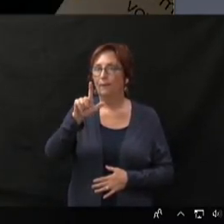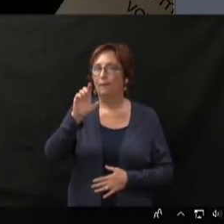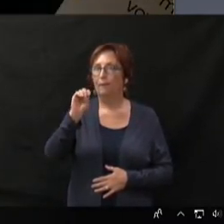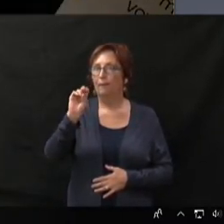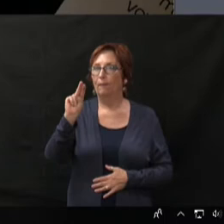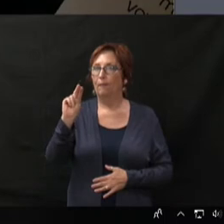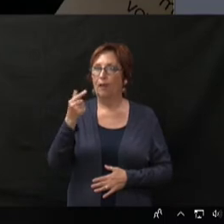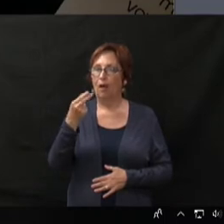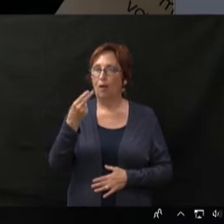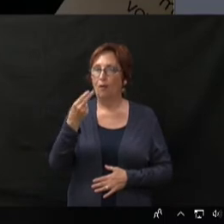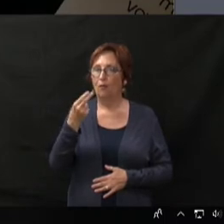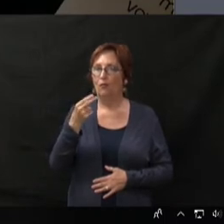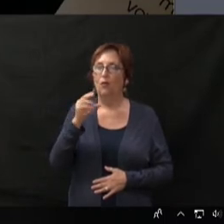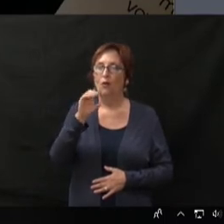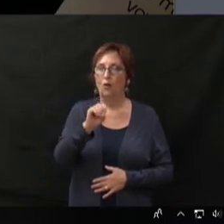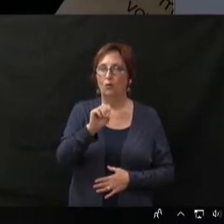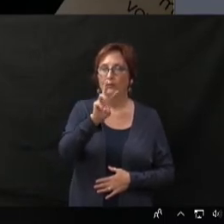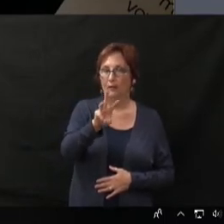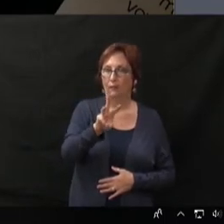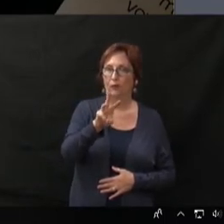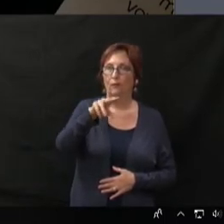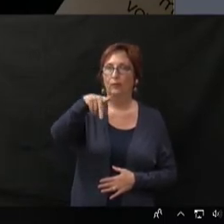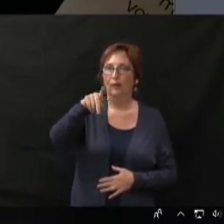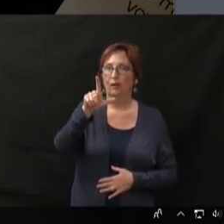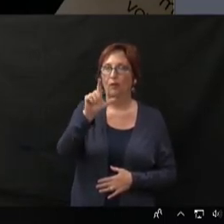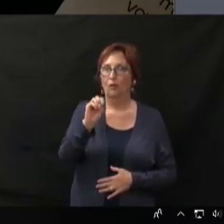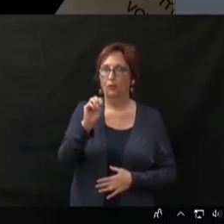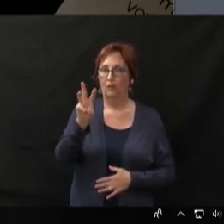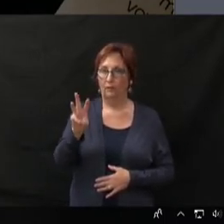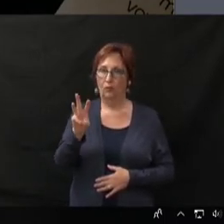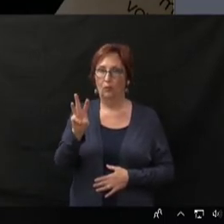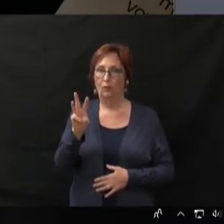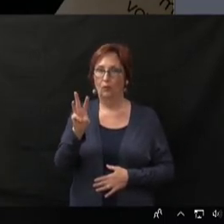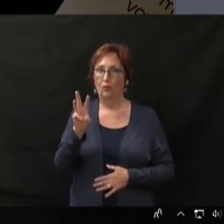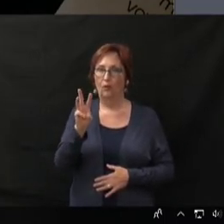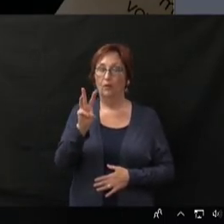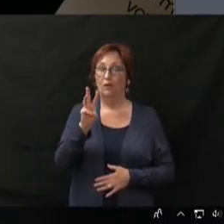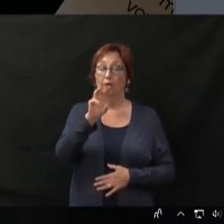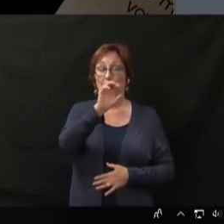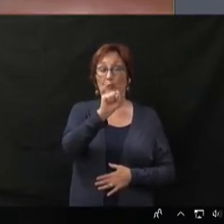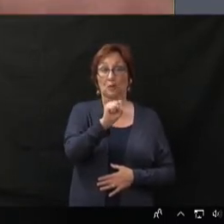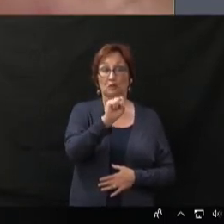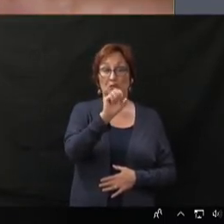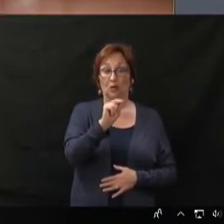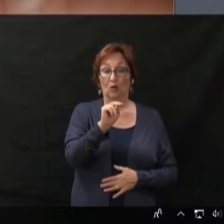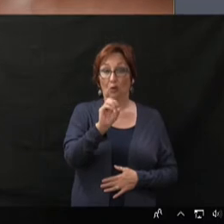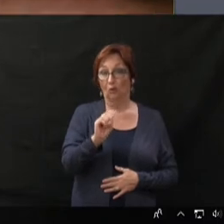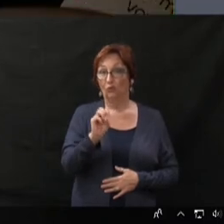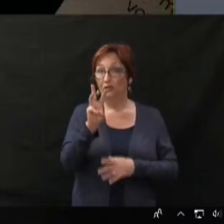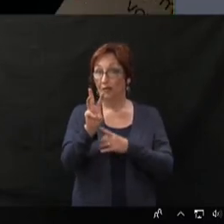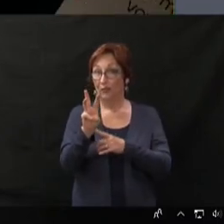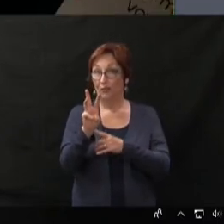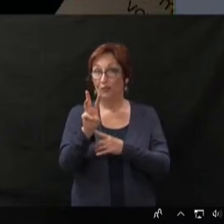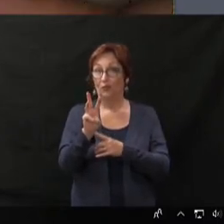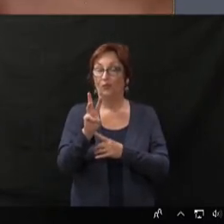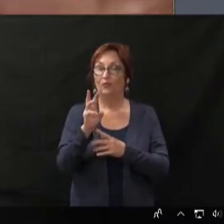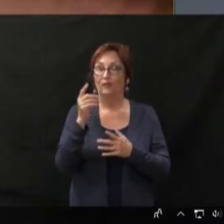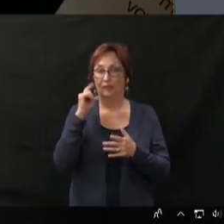and you would teach O first. O-W saying O as in snow, and then they can remember by saying snow